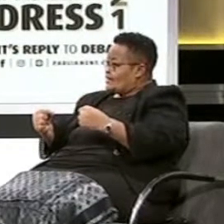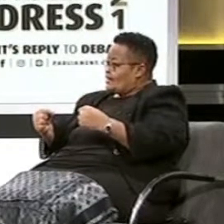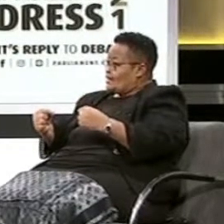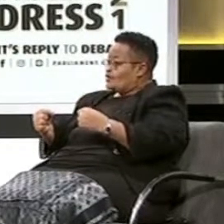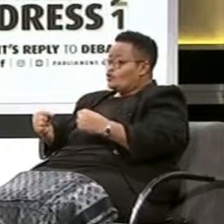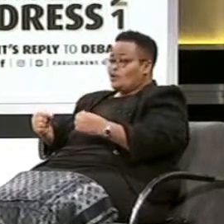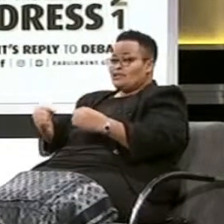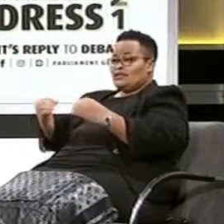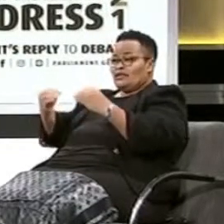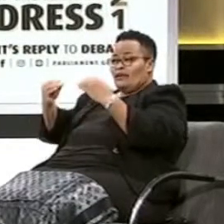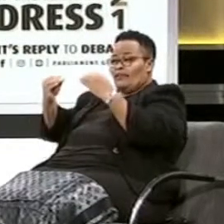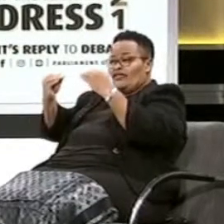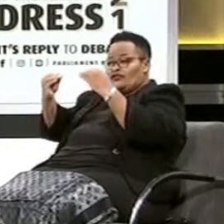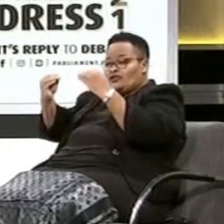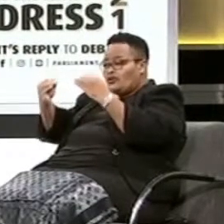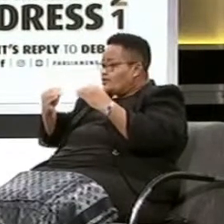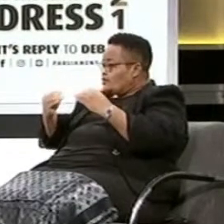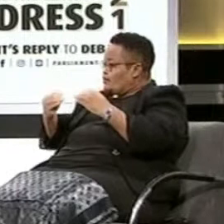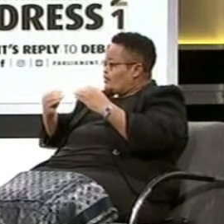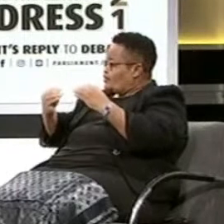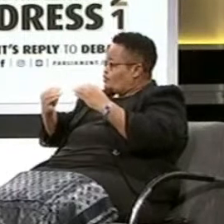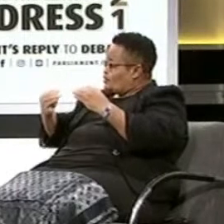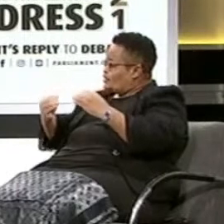point, she was